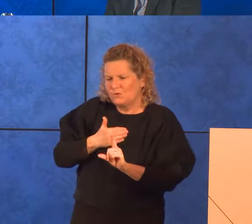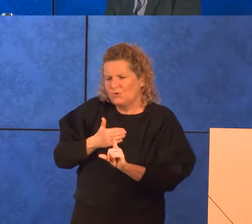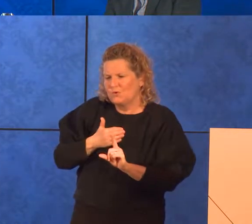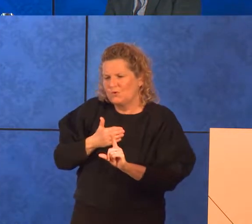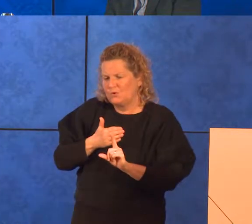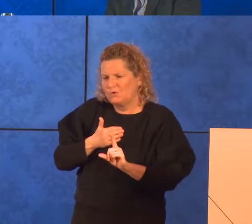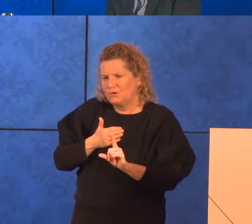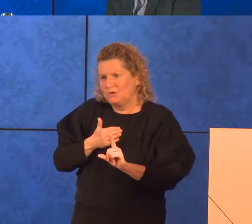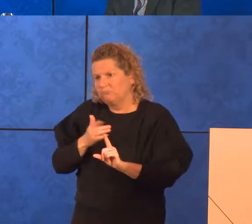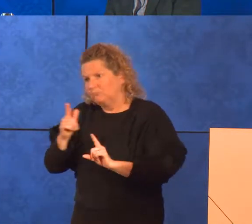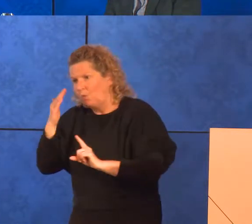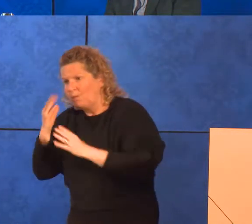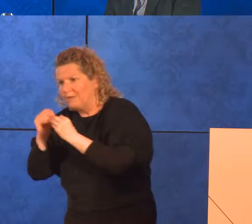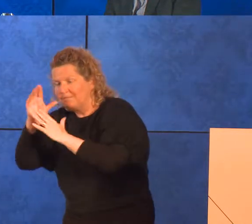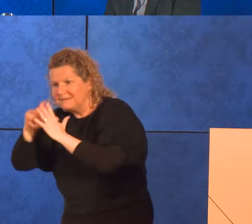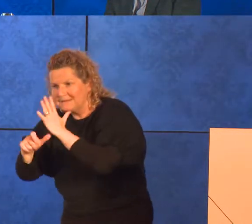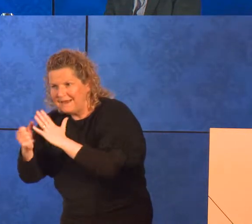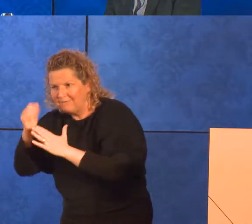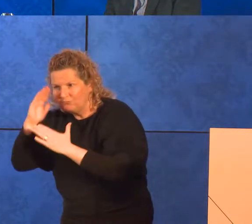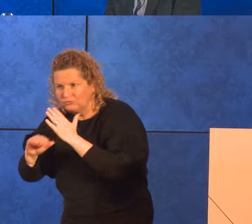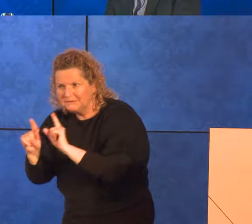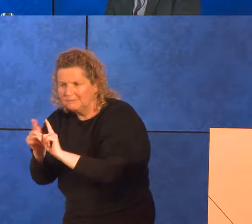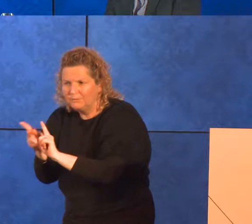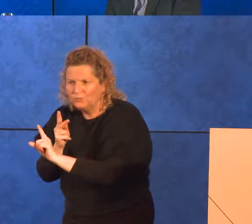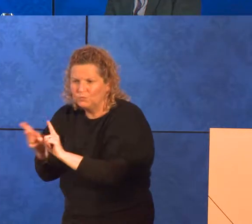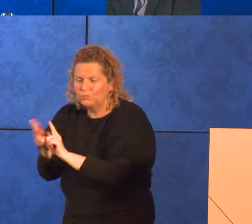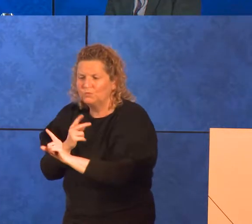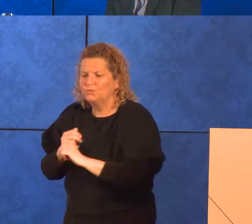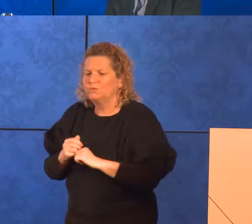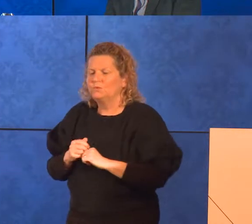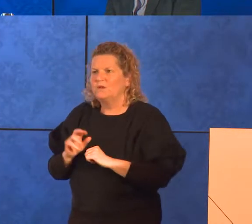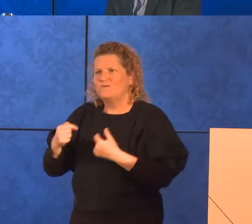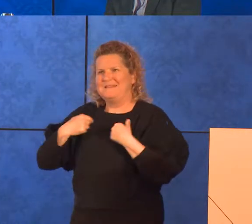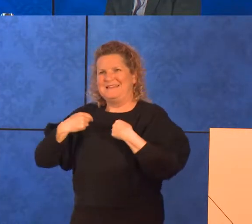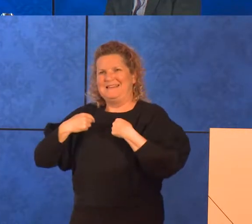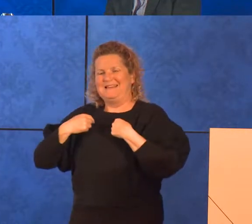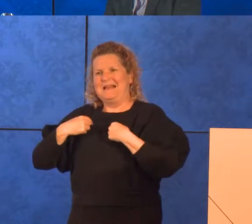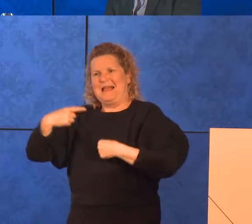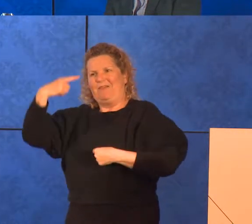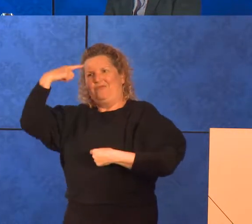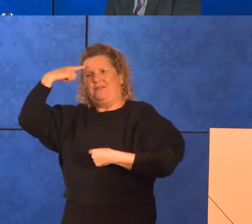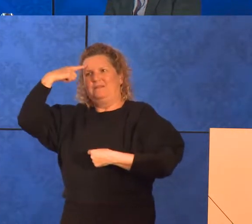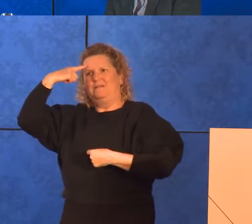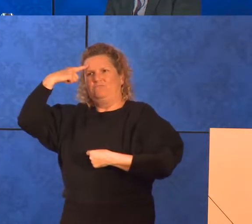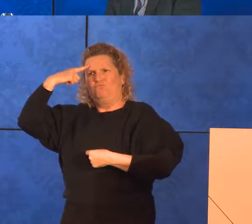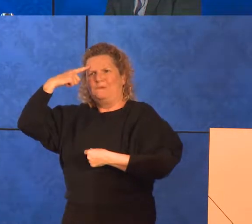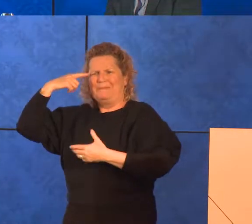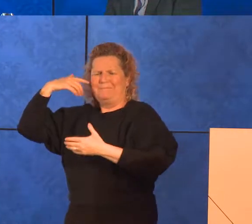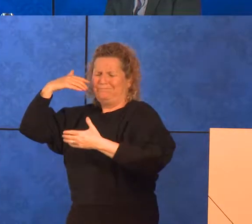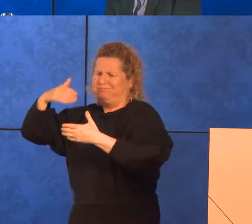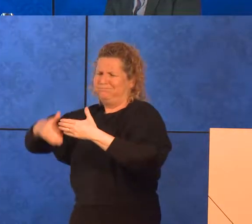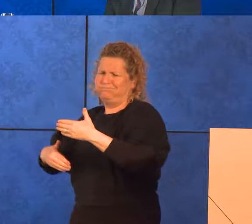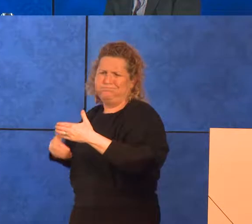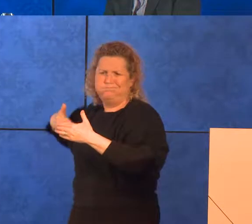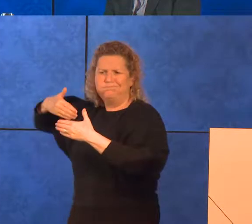to women with disabilities. So for me, I think we had been advocating for